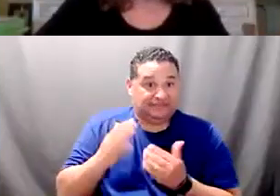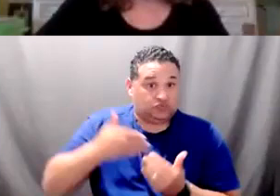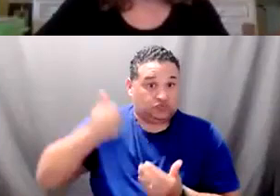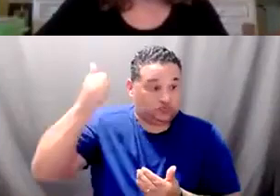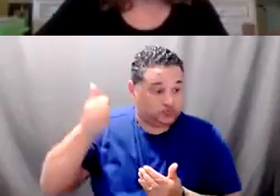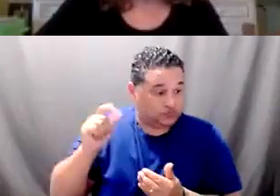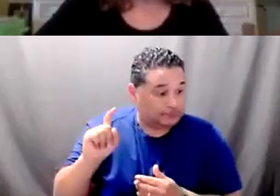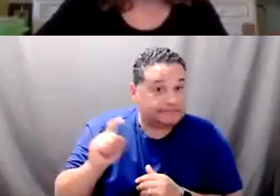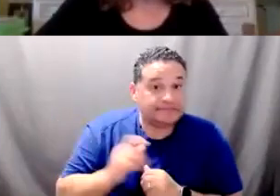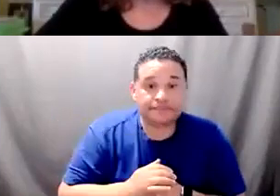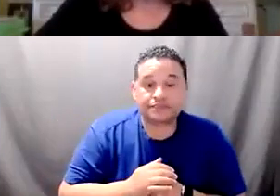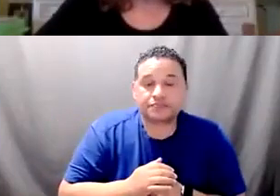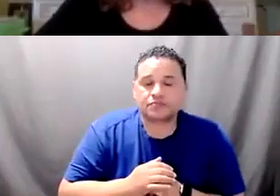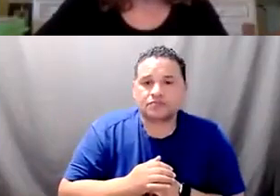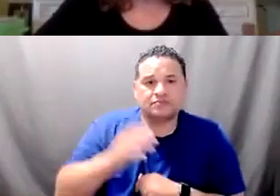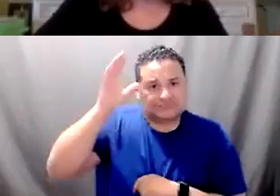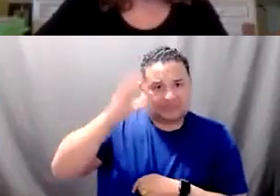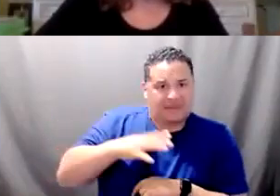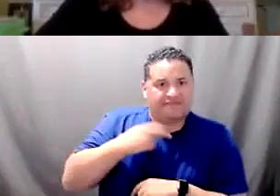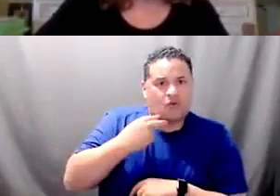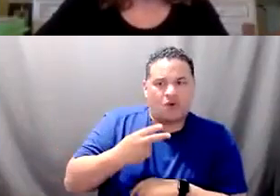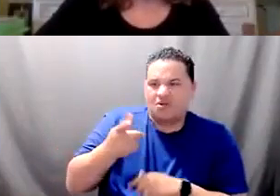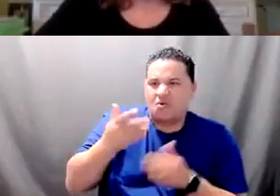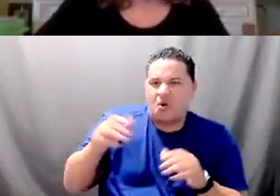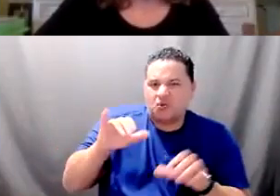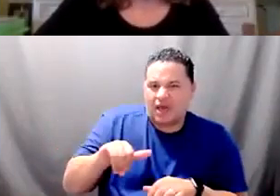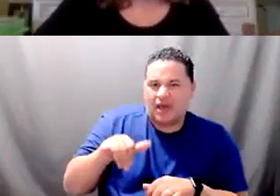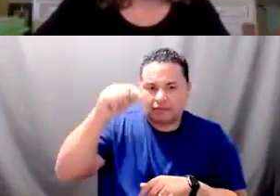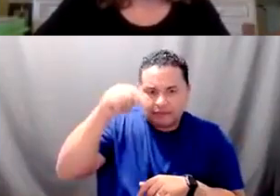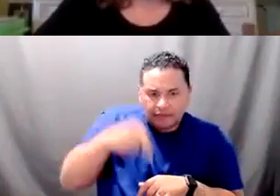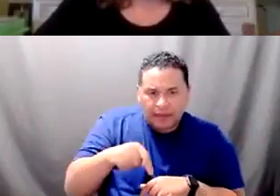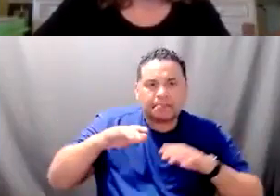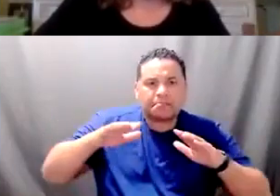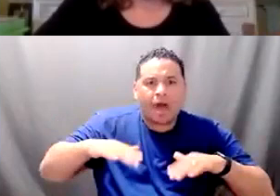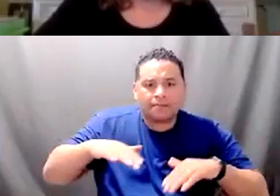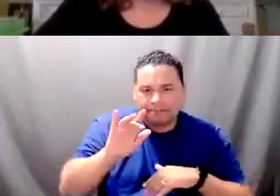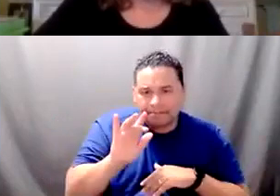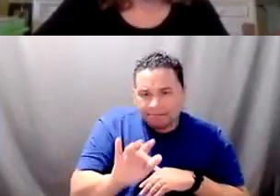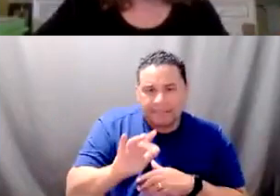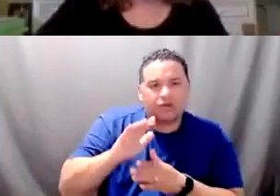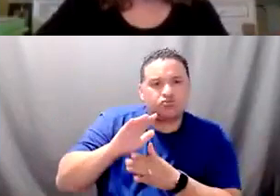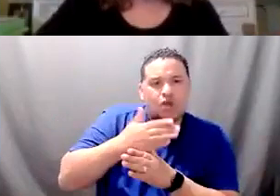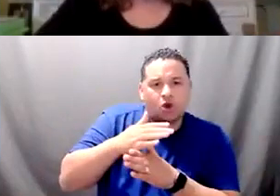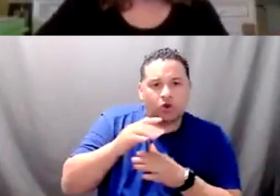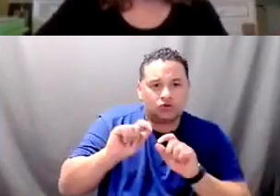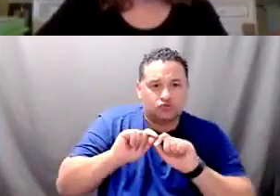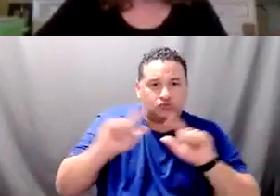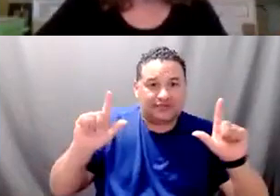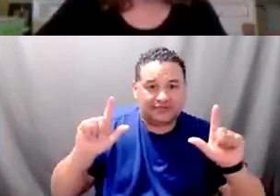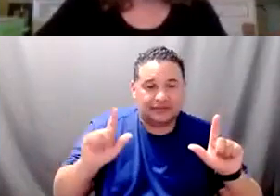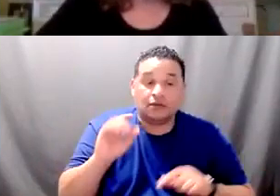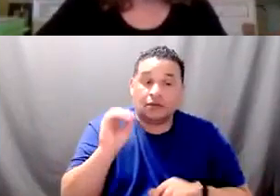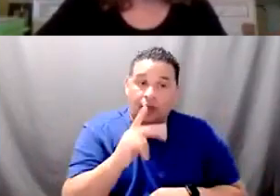Yeah, why don't we do that? If you can go down to the bottom and go to the share screen. All right, I'm going to try. When I did it